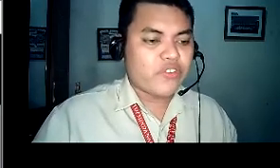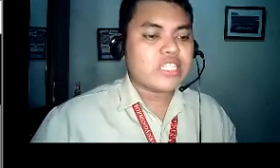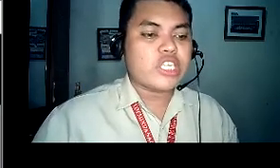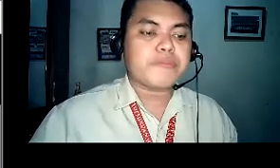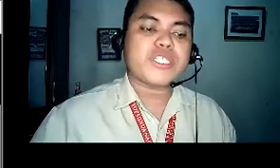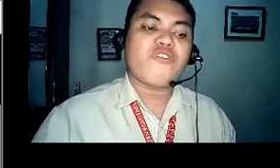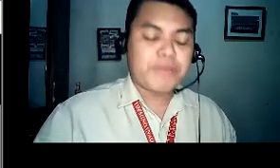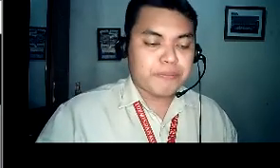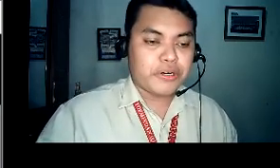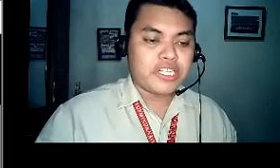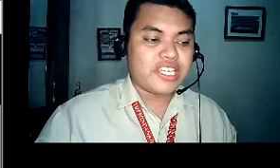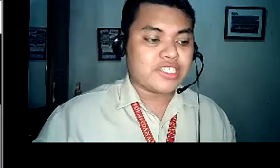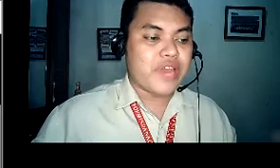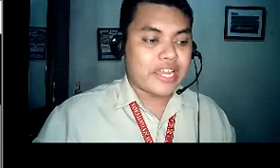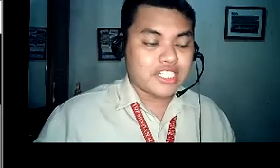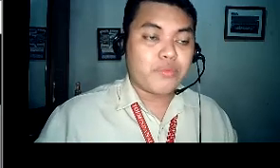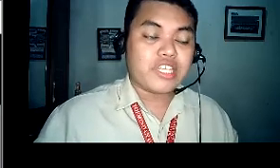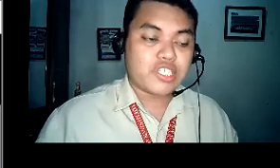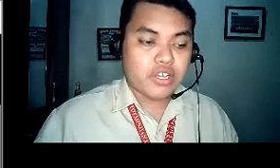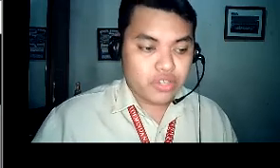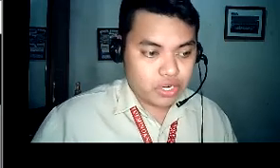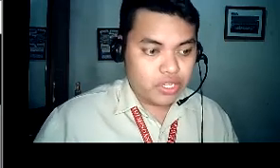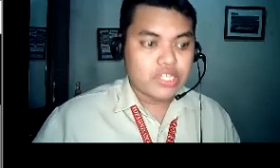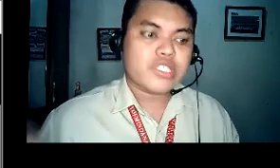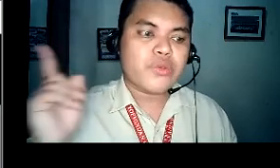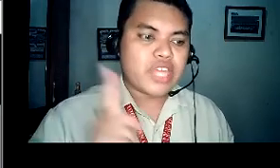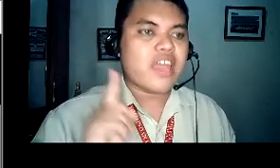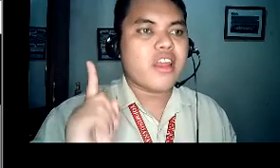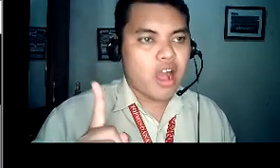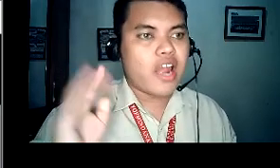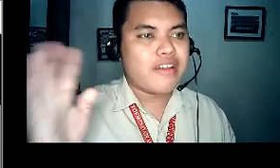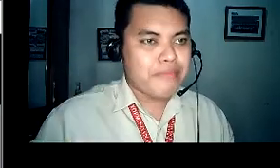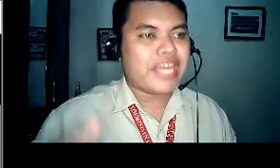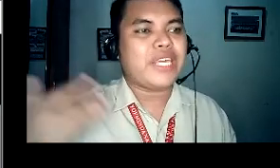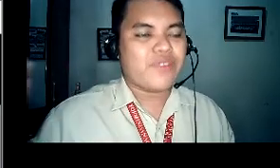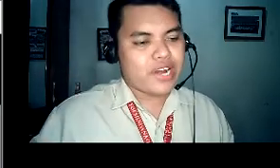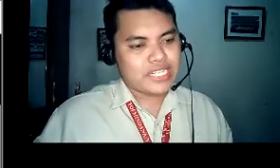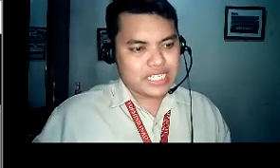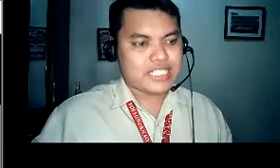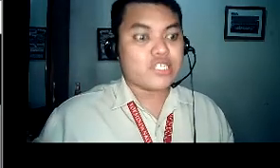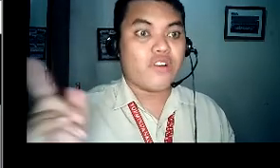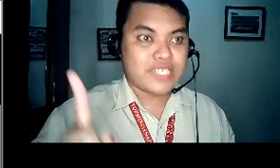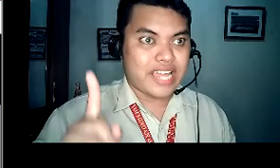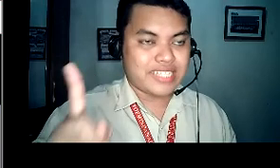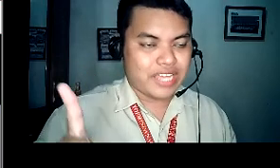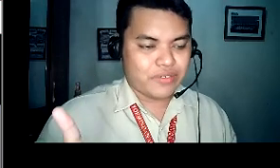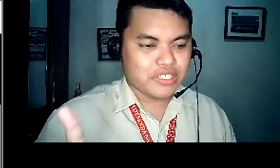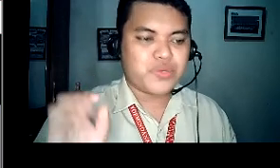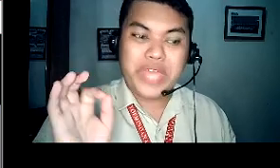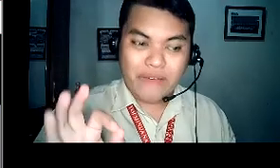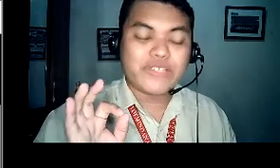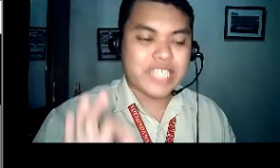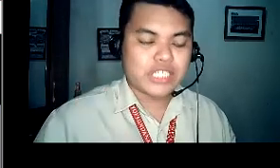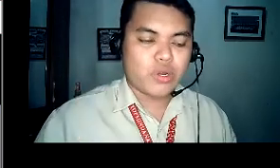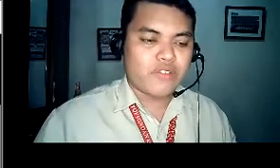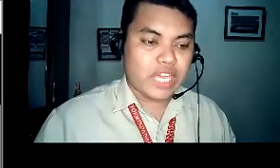through different groups of people interacting with each other. So there are many varieties of sign language.